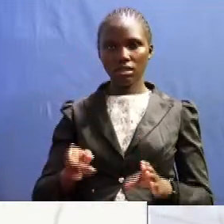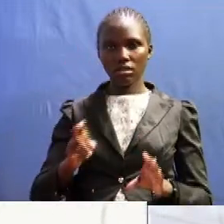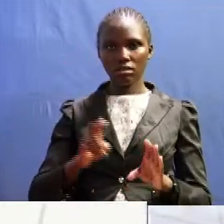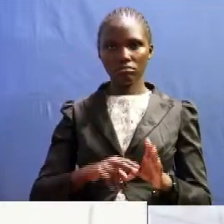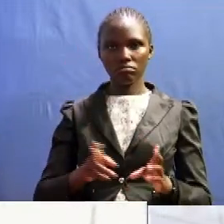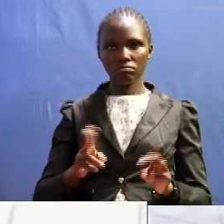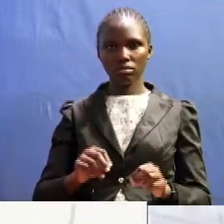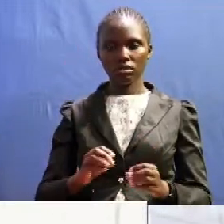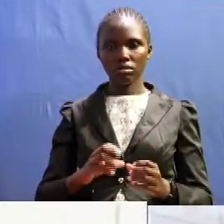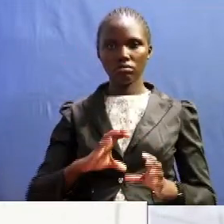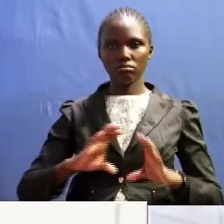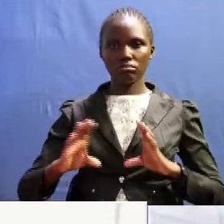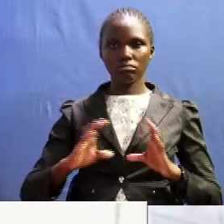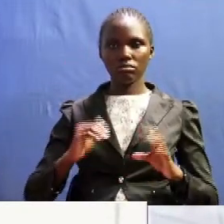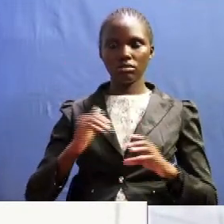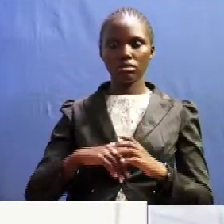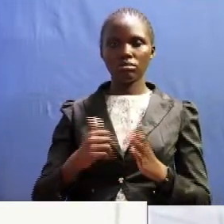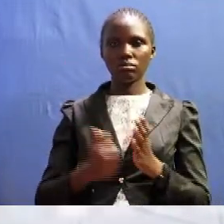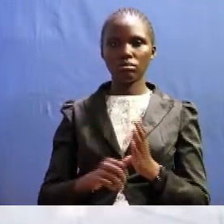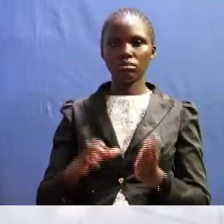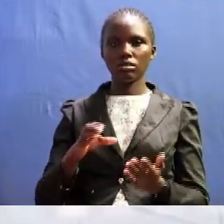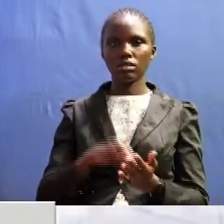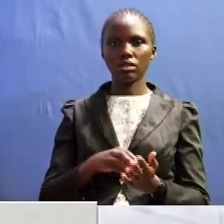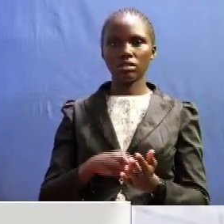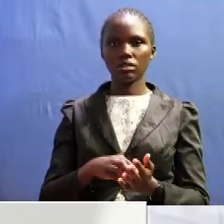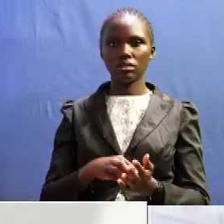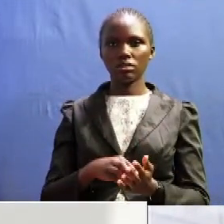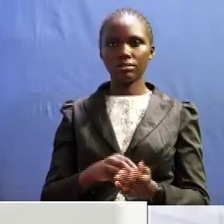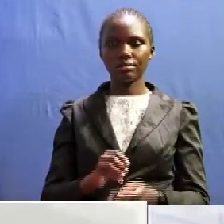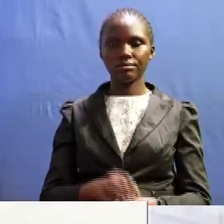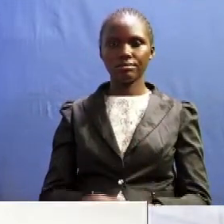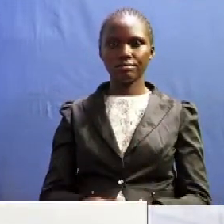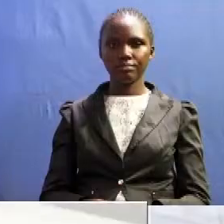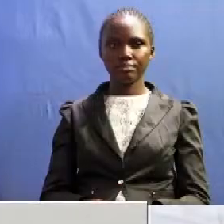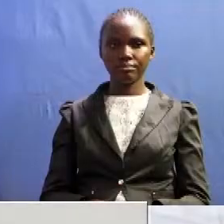former governors facing potential prosecution recommendations.